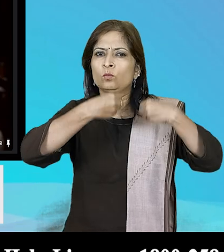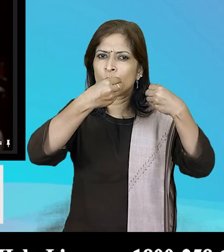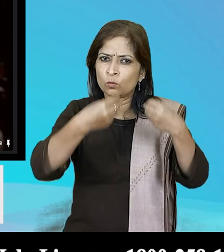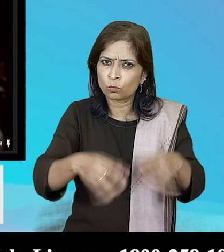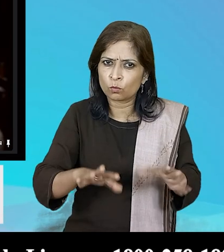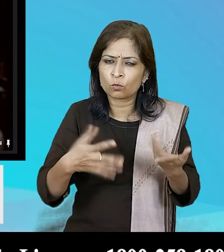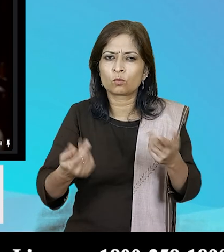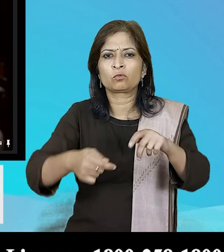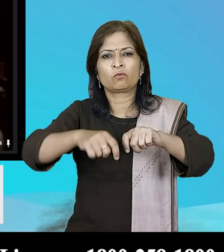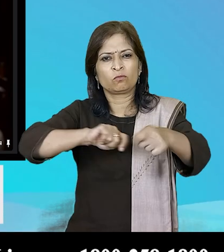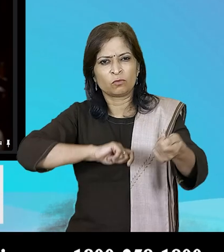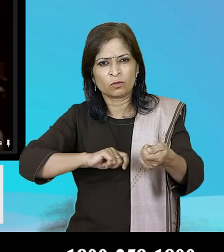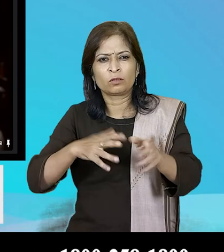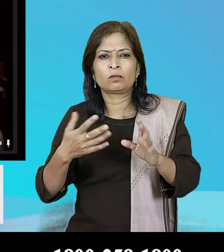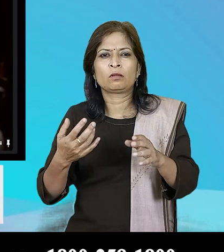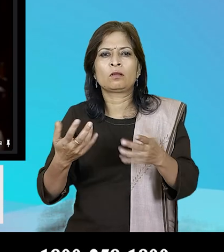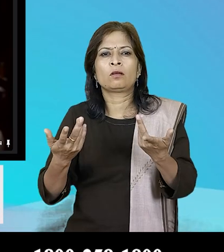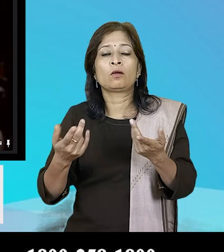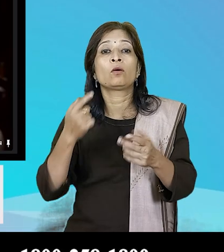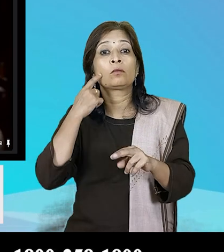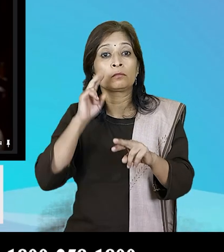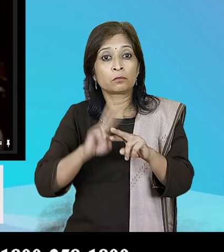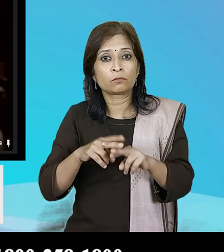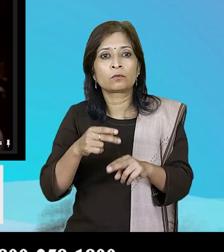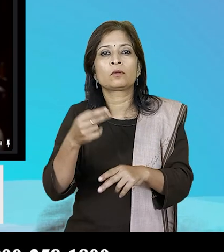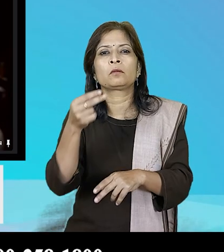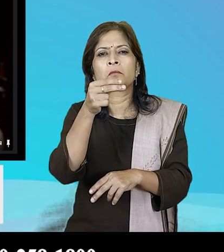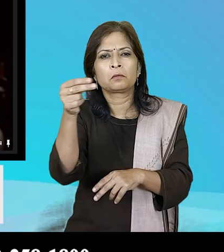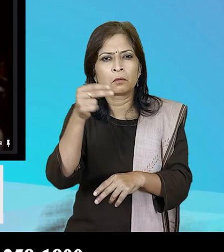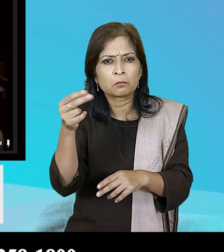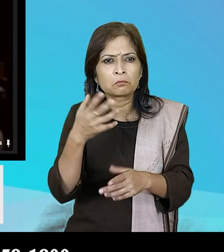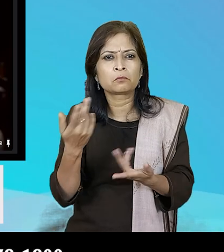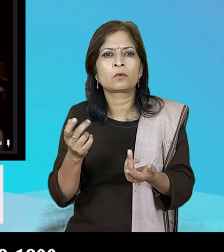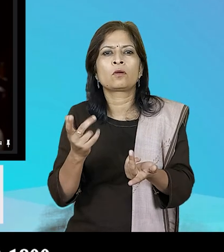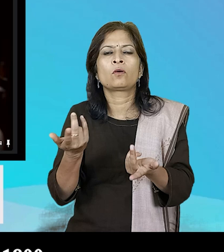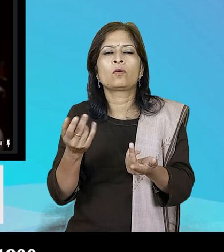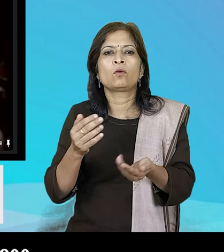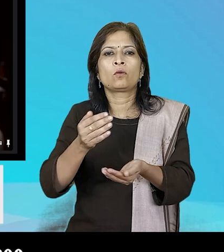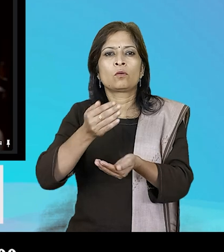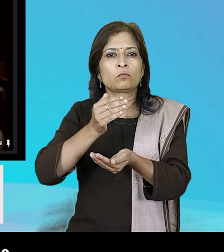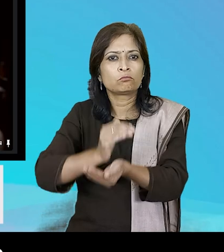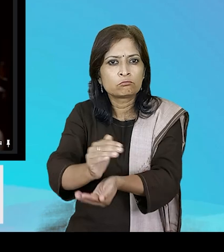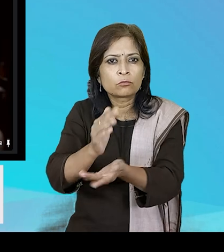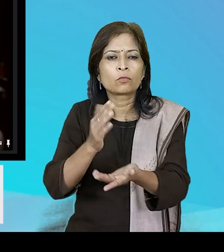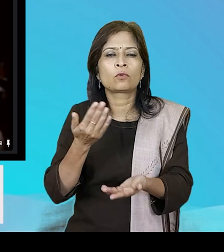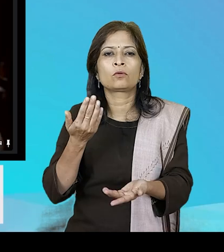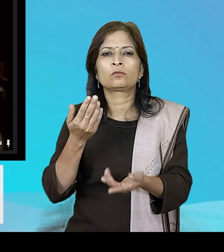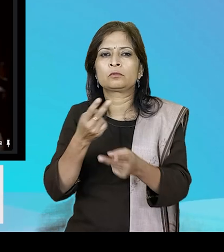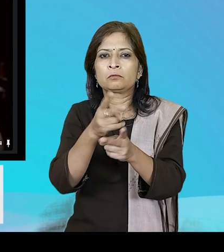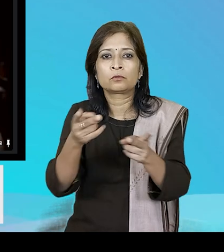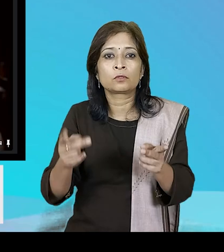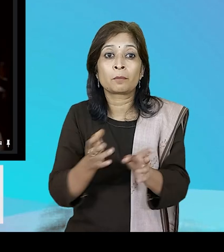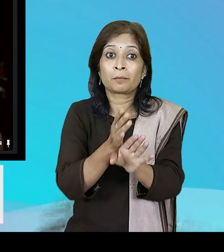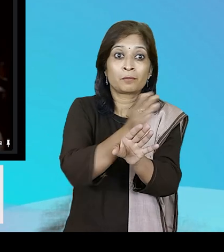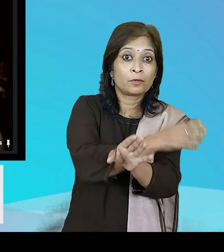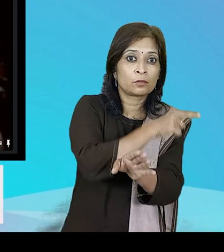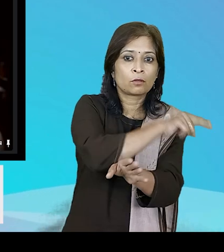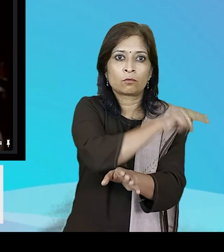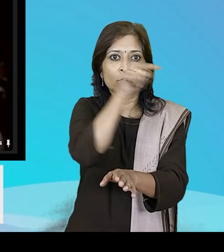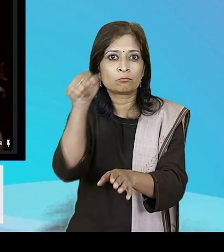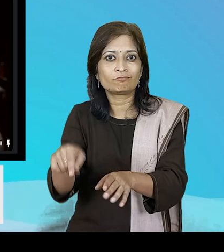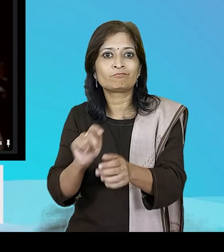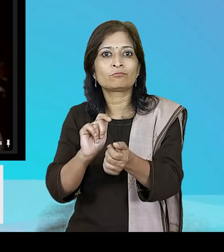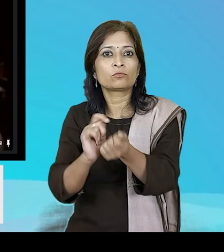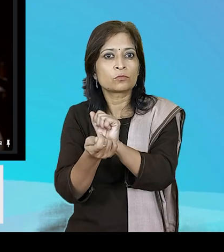lost, irrespective of whether it is damaged, even if you're changing your particulars, even if you're changing your date of birth from the